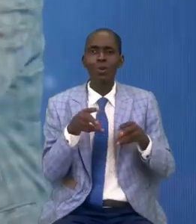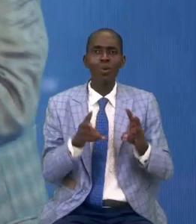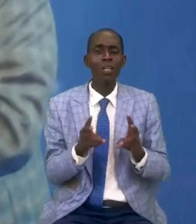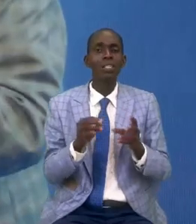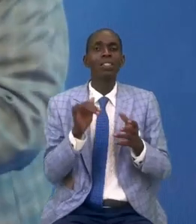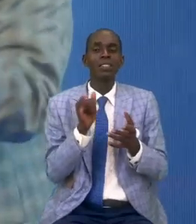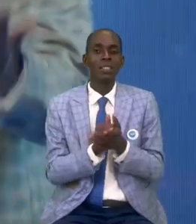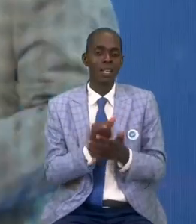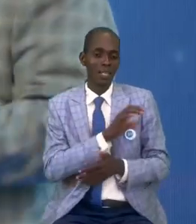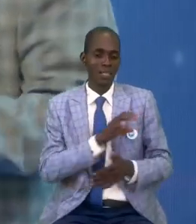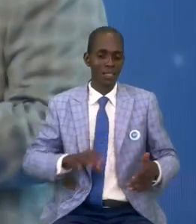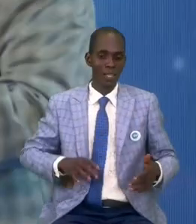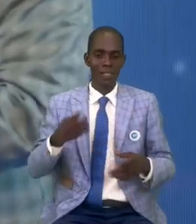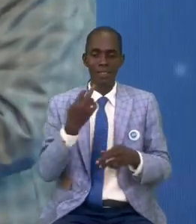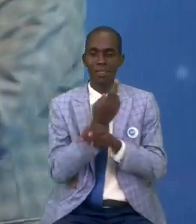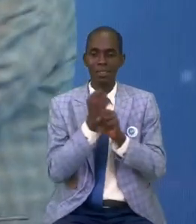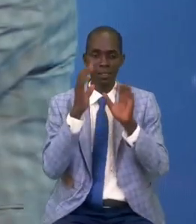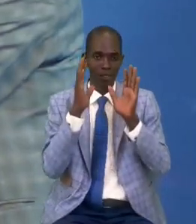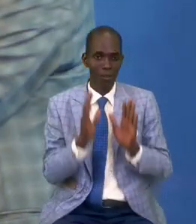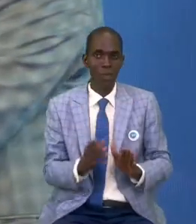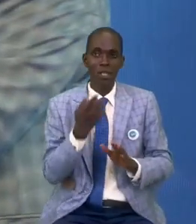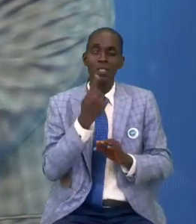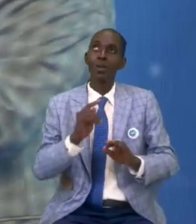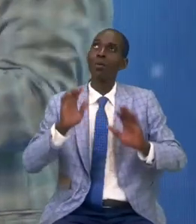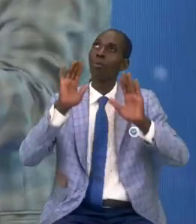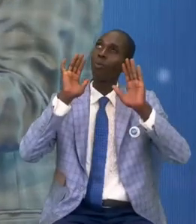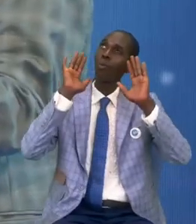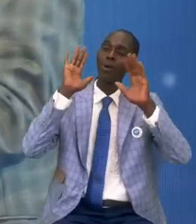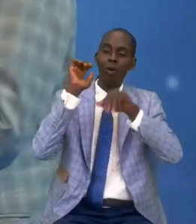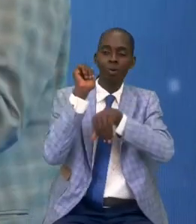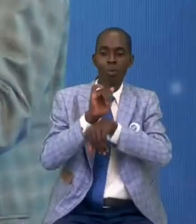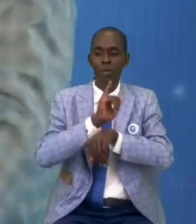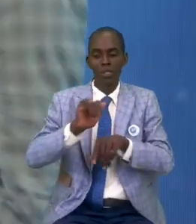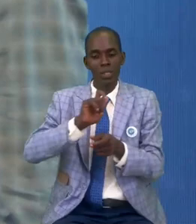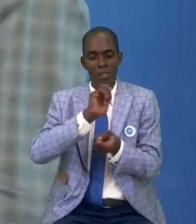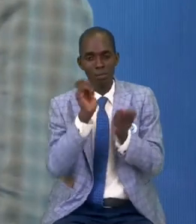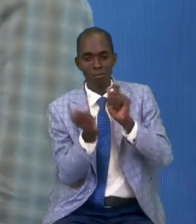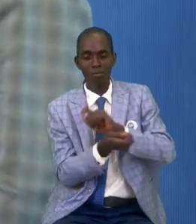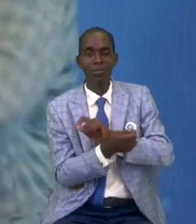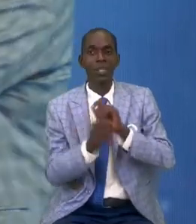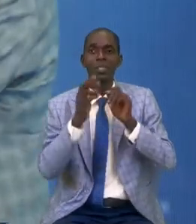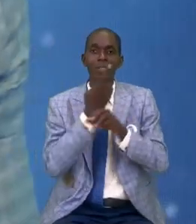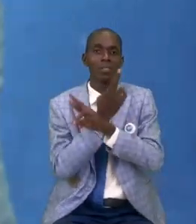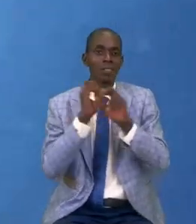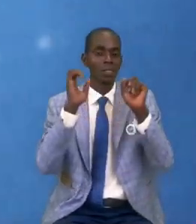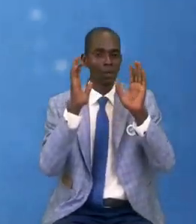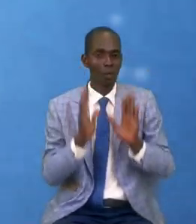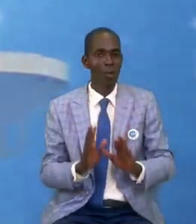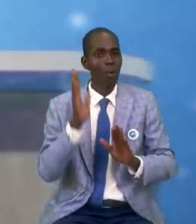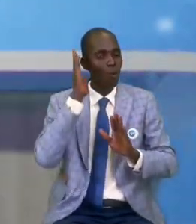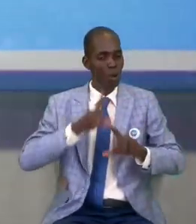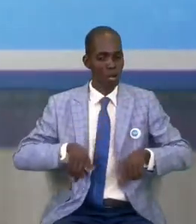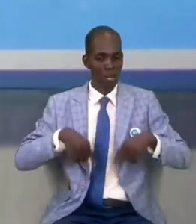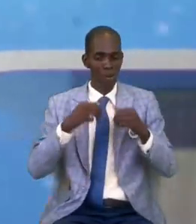working transformer Redeemer will live with somebody, and then there'll be no sign, there'll be no wonder. All you